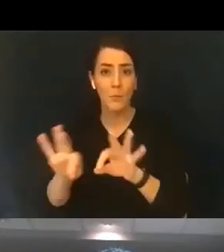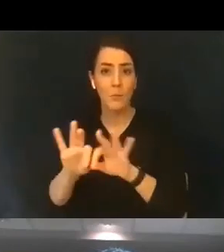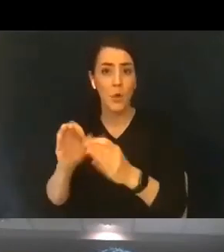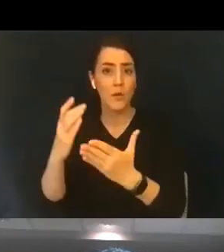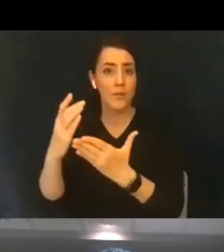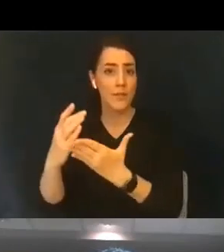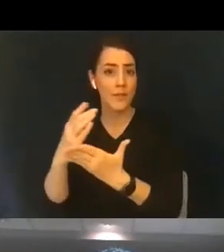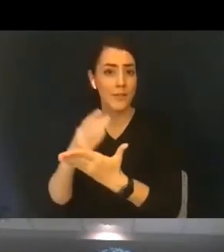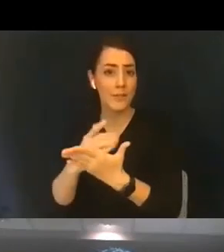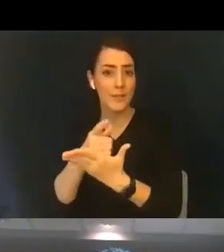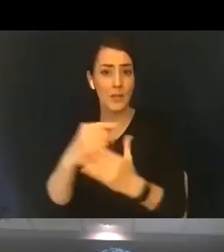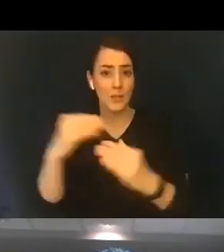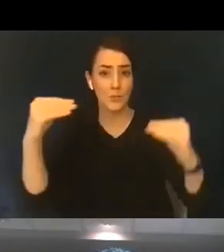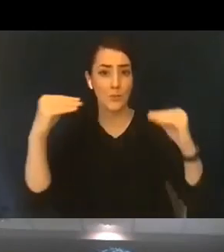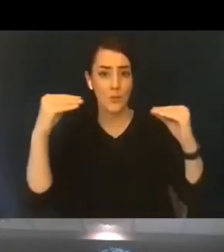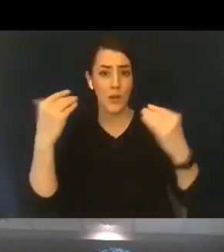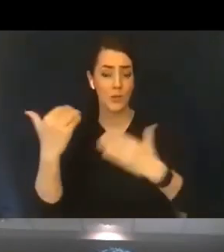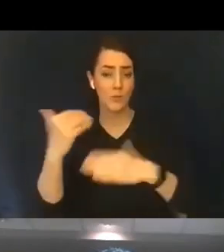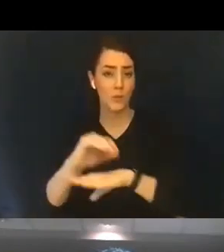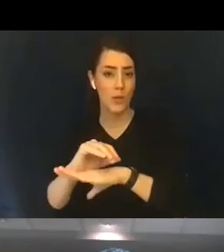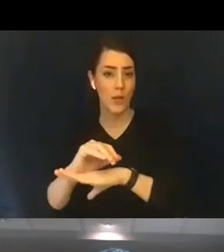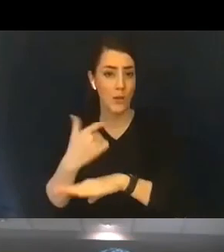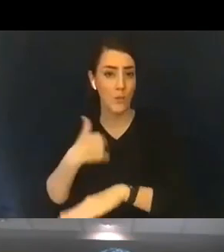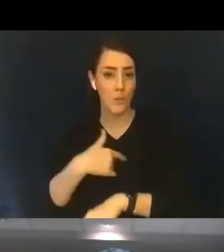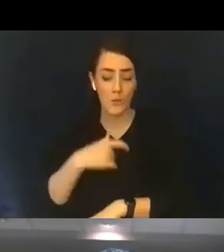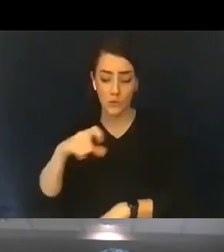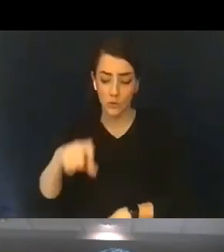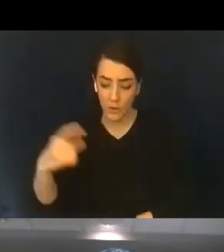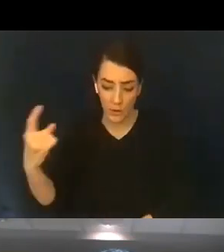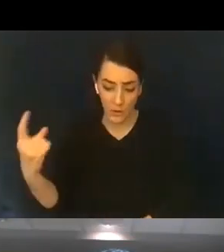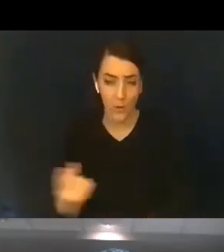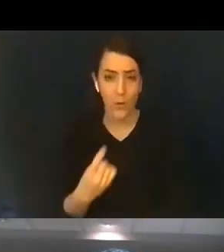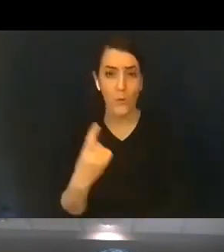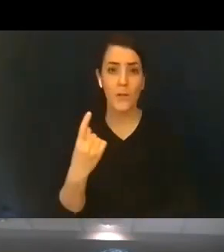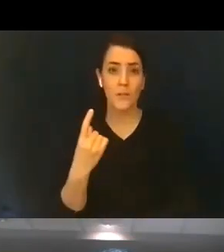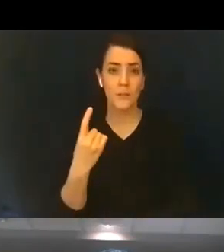tonight, which we should have always present: the importance of